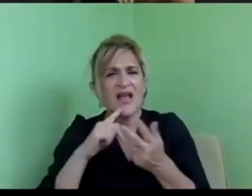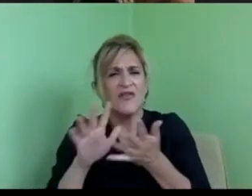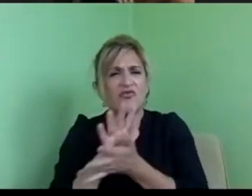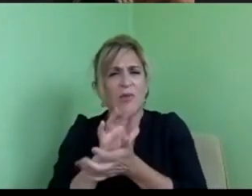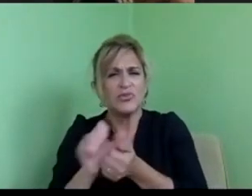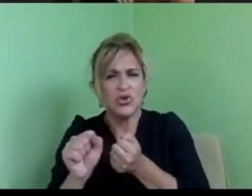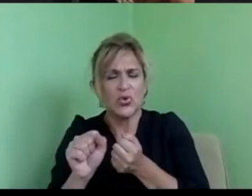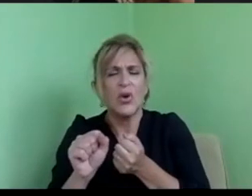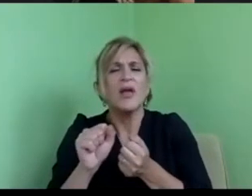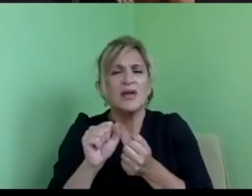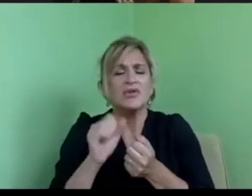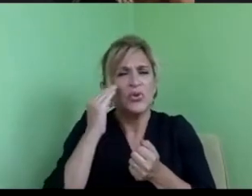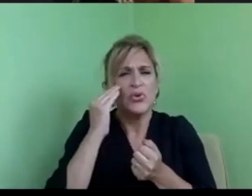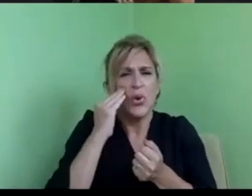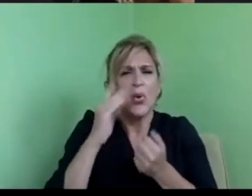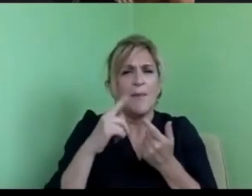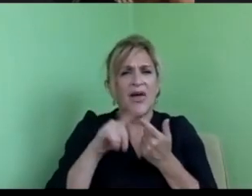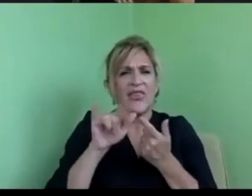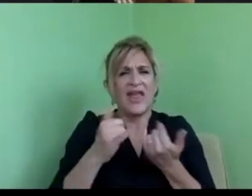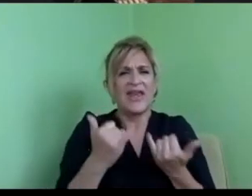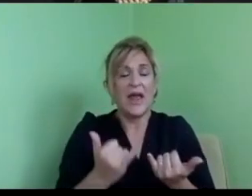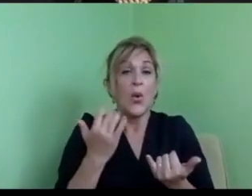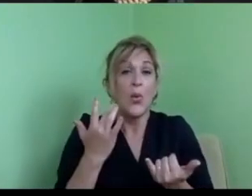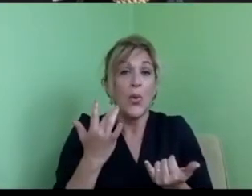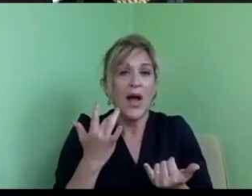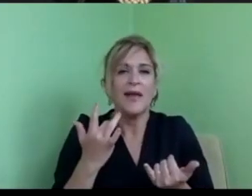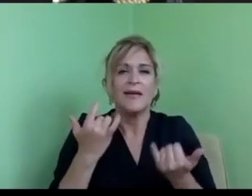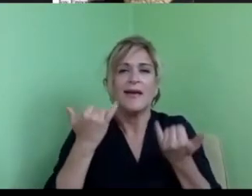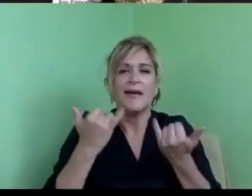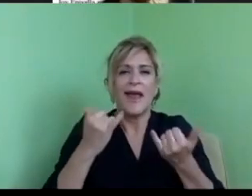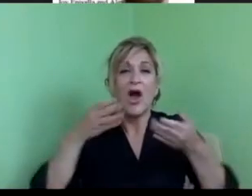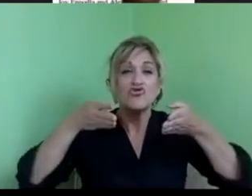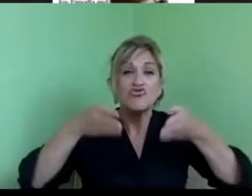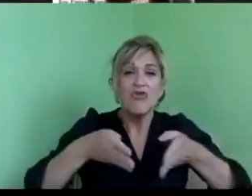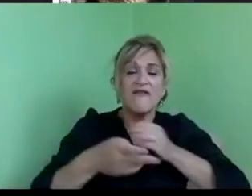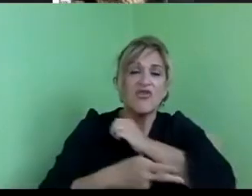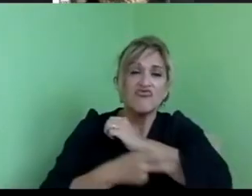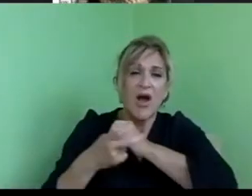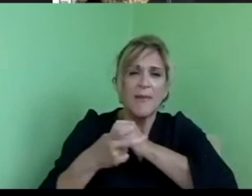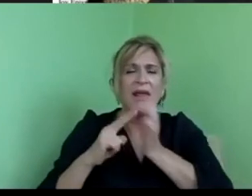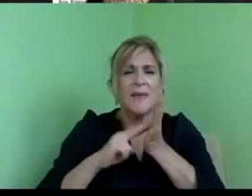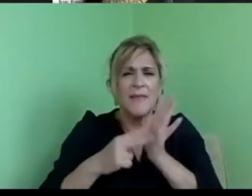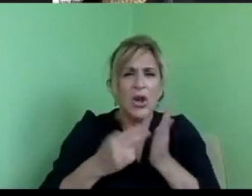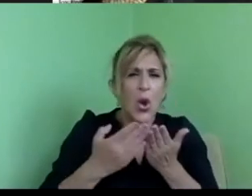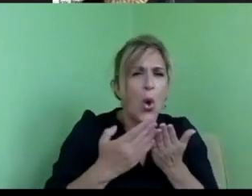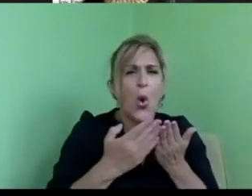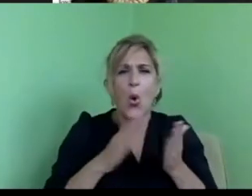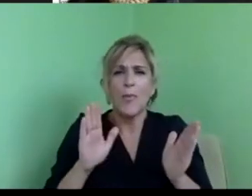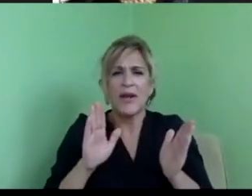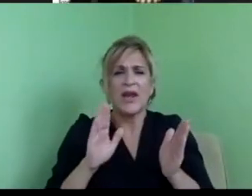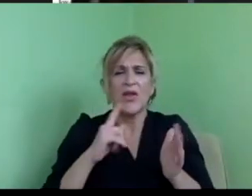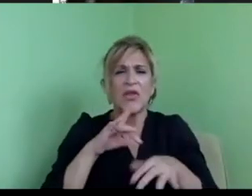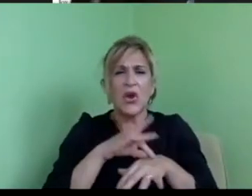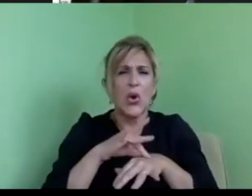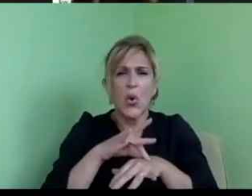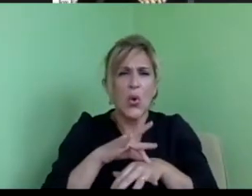now in part because of grave wrapping and the opening up of what was a loving right returning to the earth of people and so